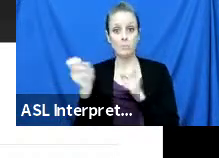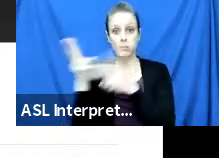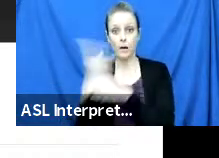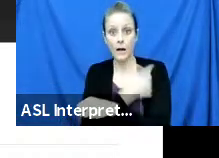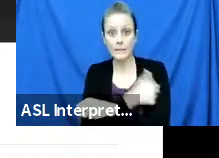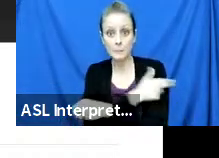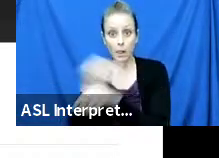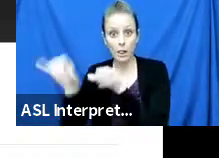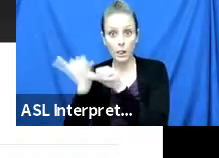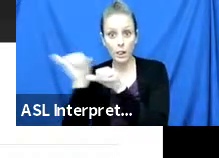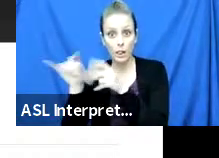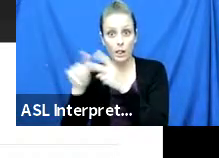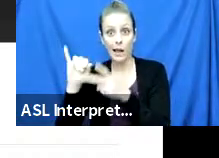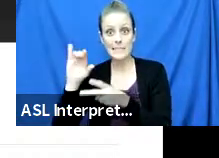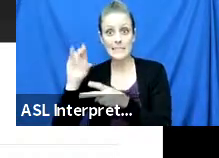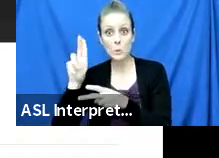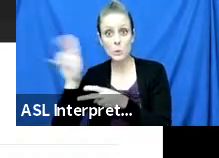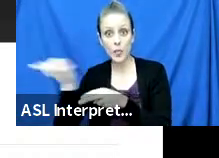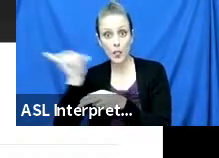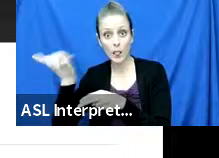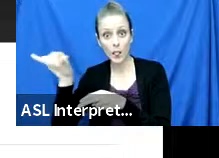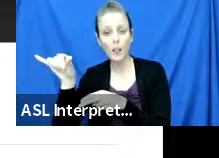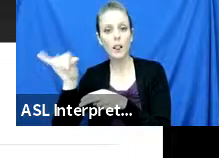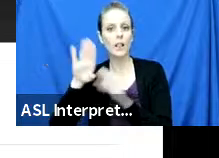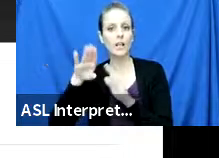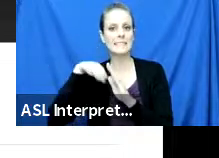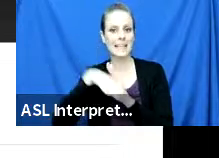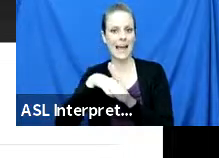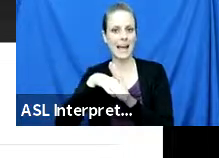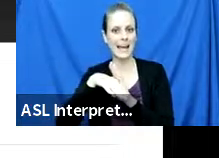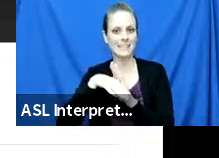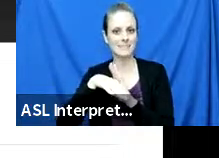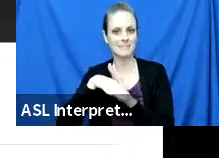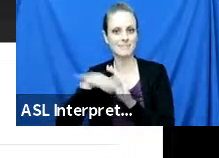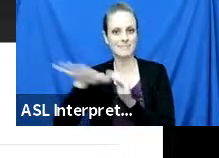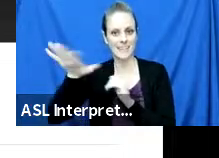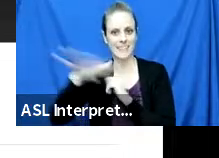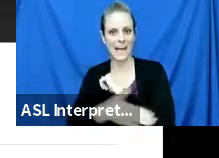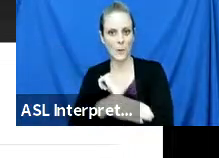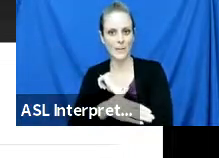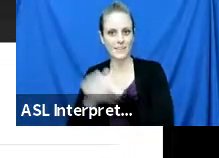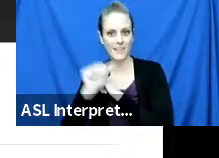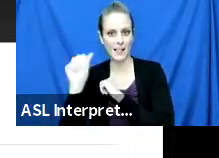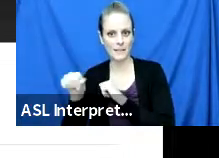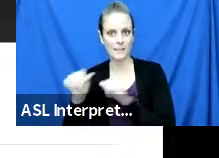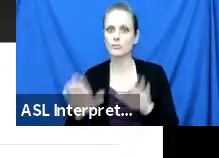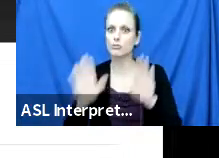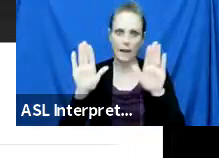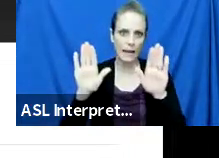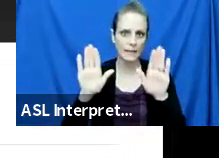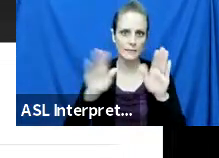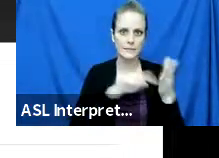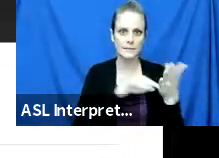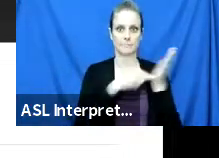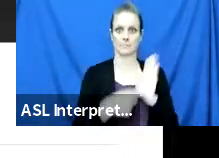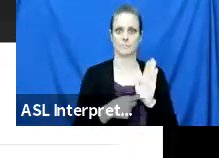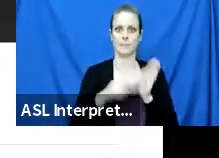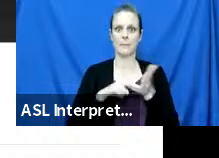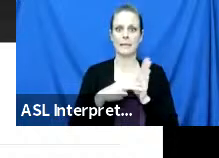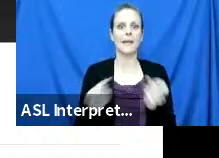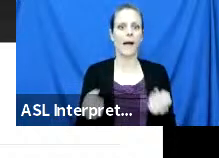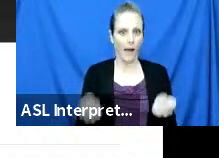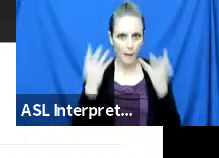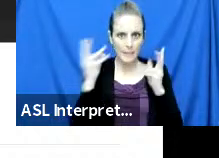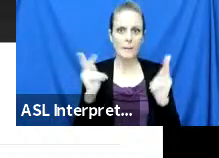and ICU hospitalizations in the county, which is great. It's a really good indicator of how many